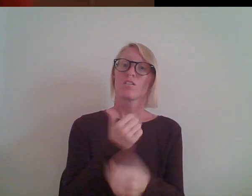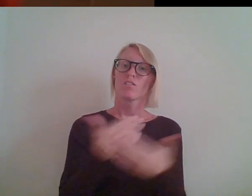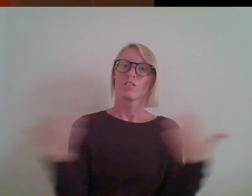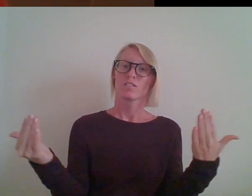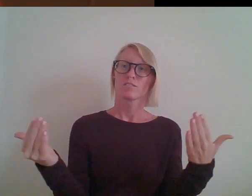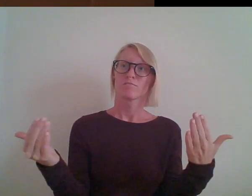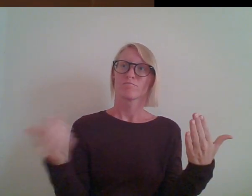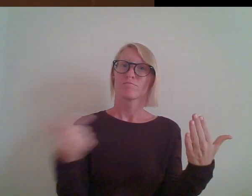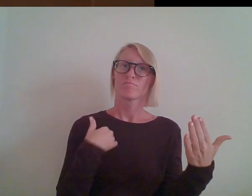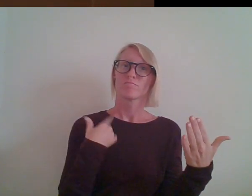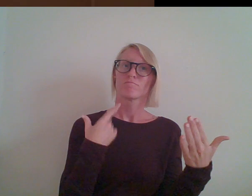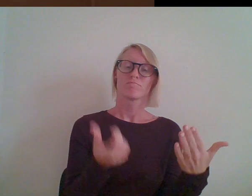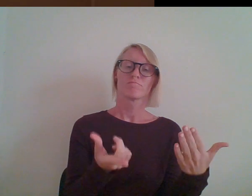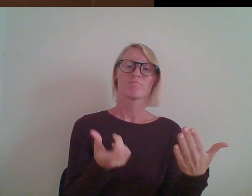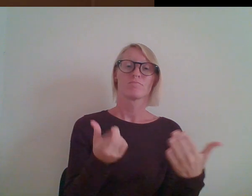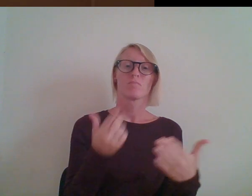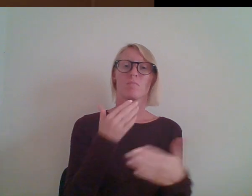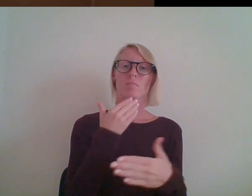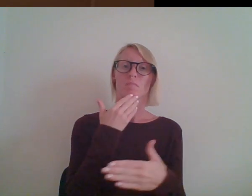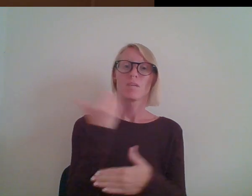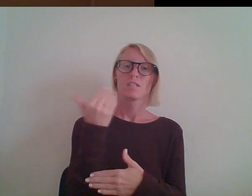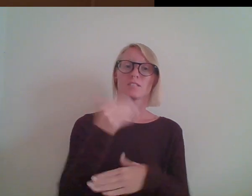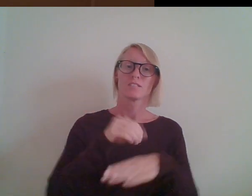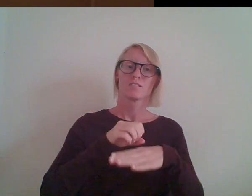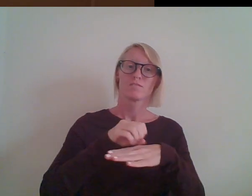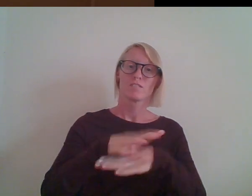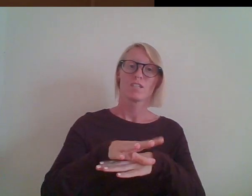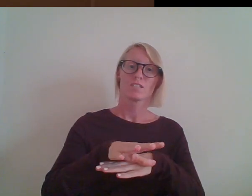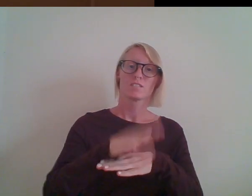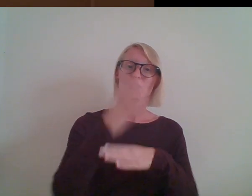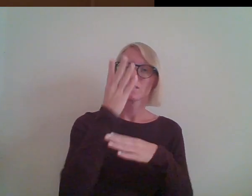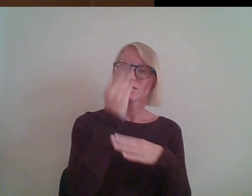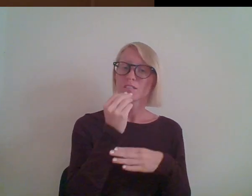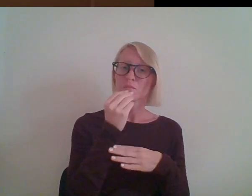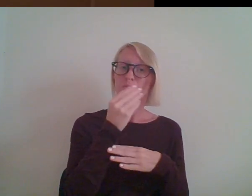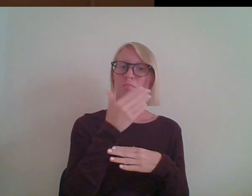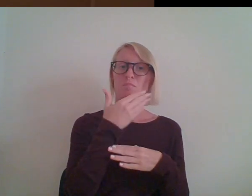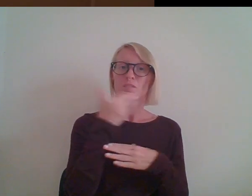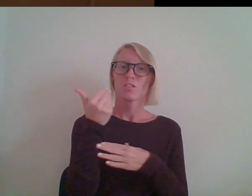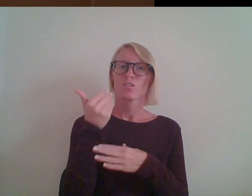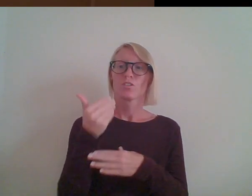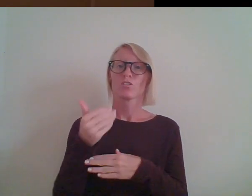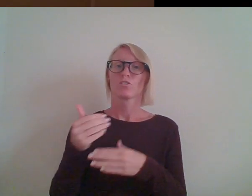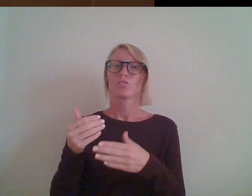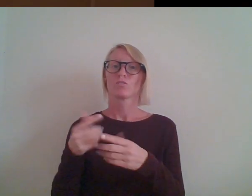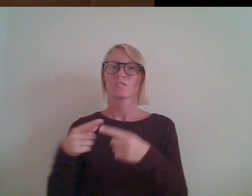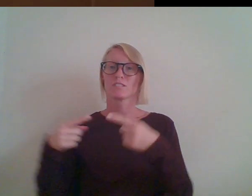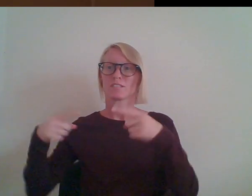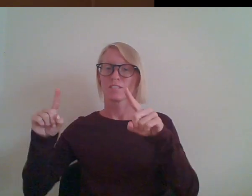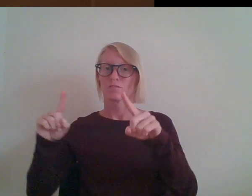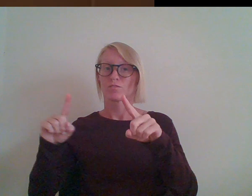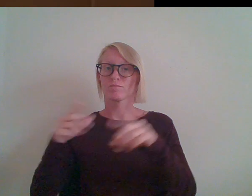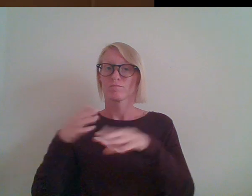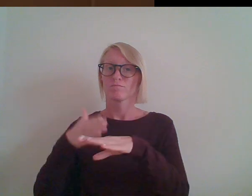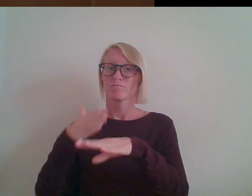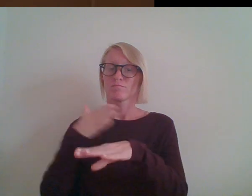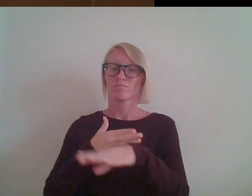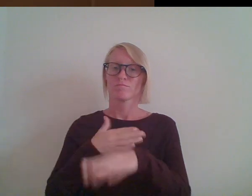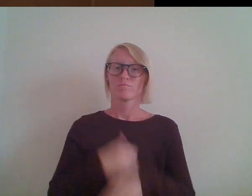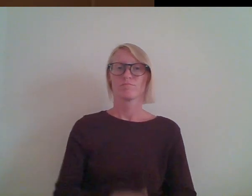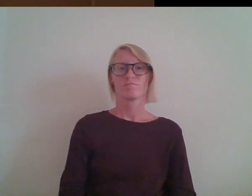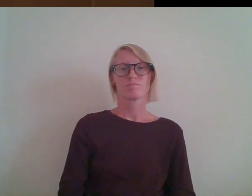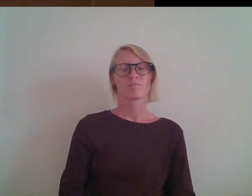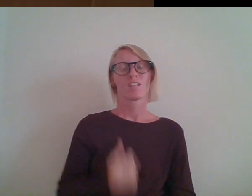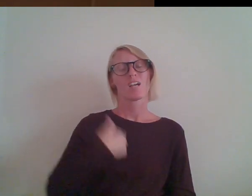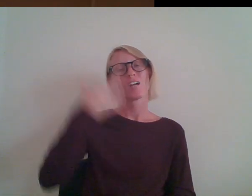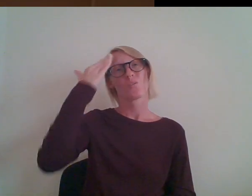isn't it? The best advice, sleep better, and most of you will do better. Most of you won't even begin to take it. And I know why. You got so many other